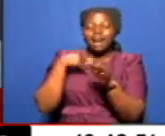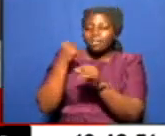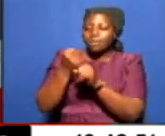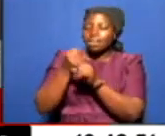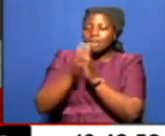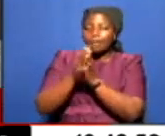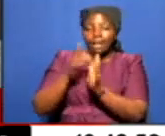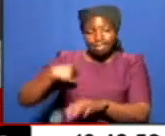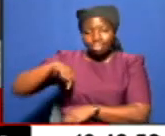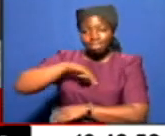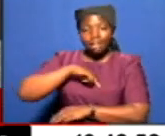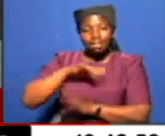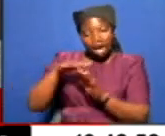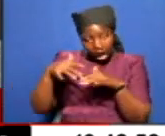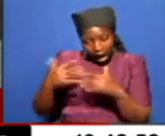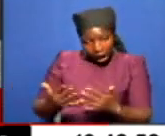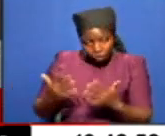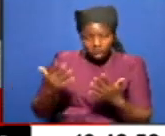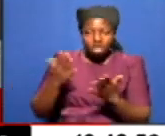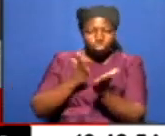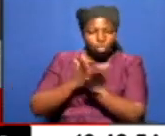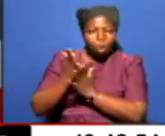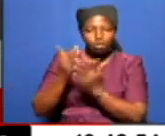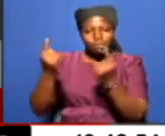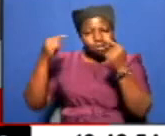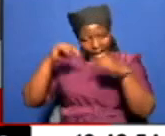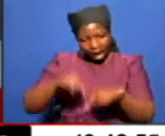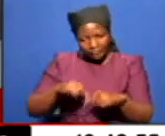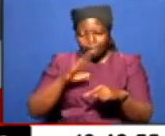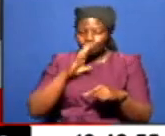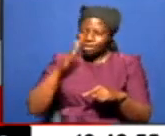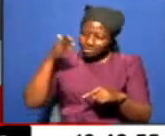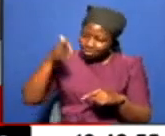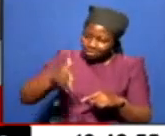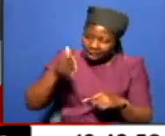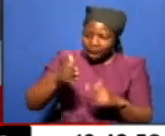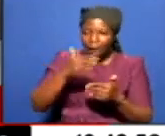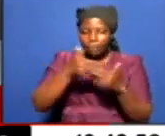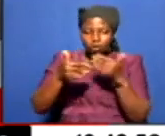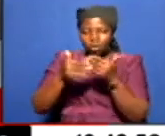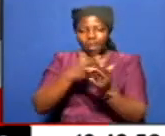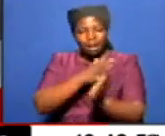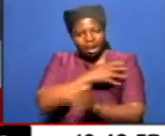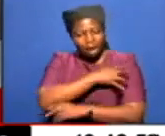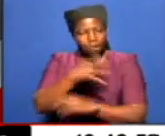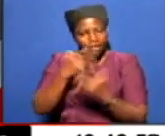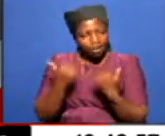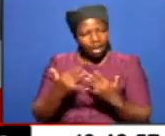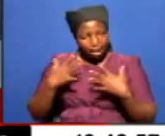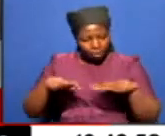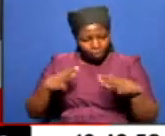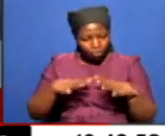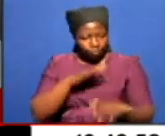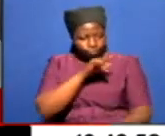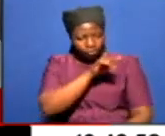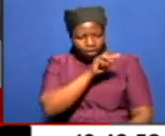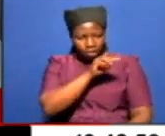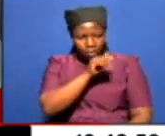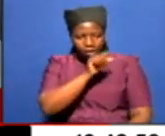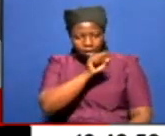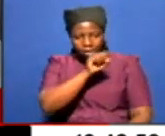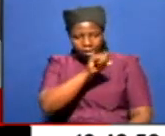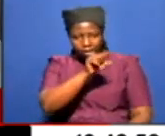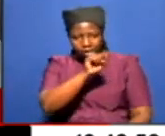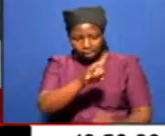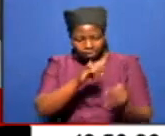course, through coming forward to be present, build the capacity of young people. Mr. Masisi and Mr. Njenga and the others